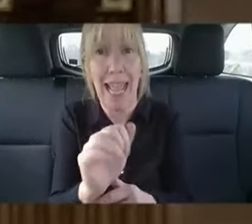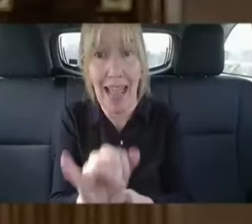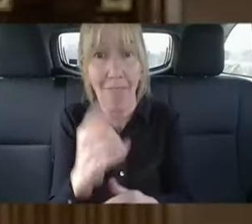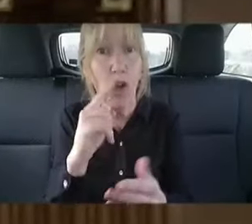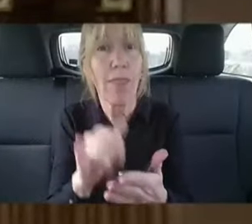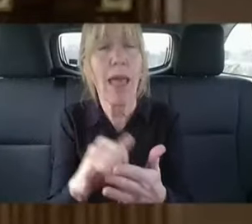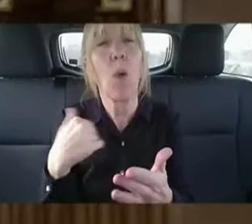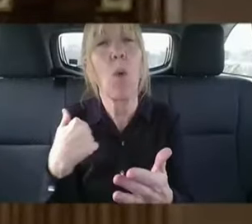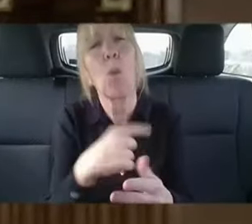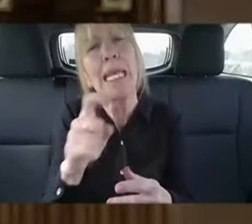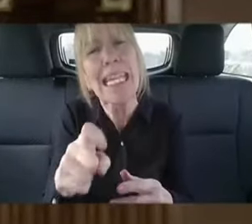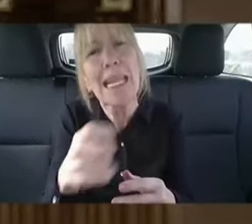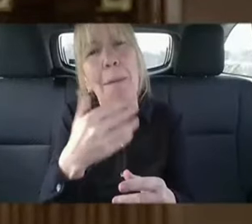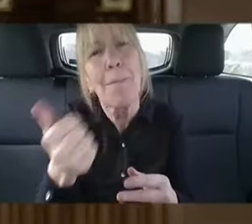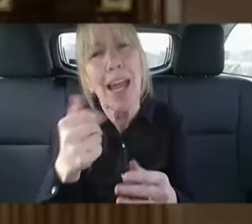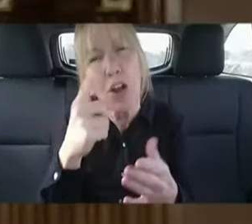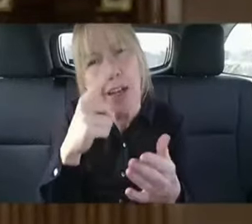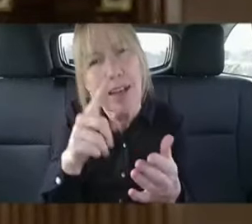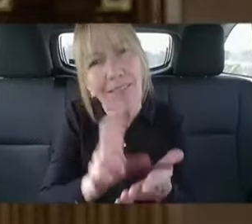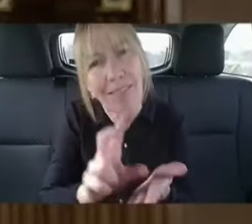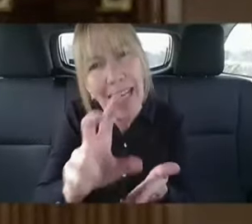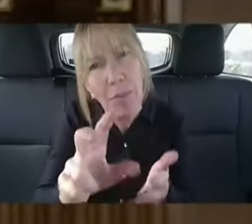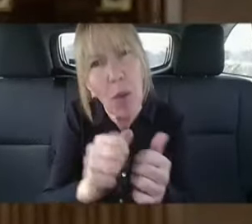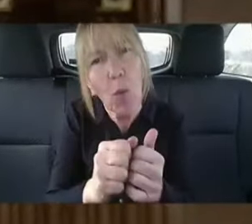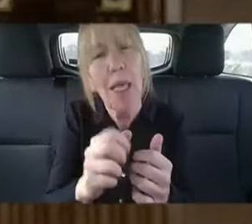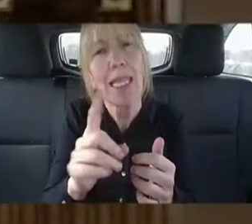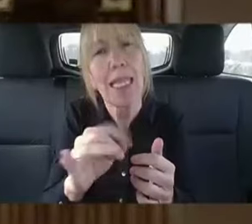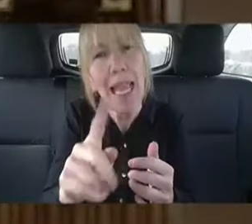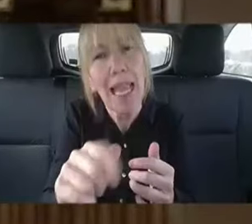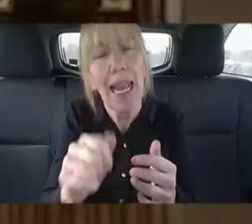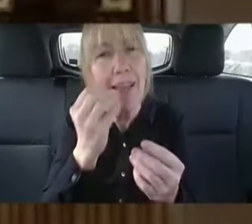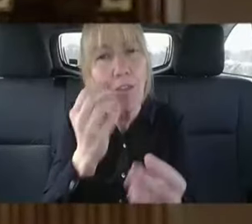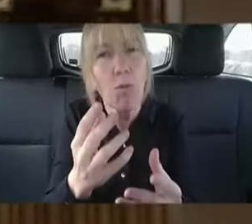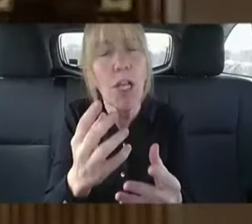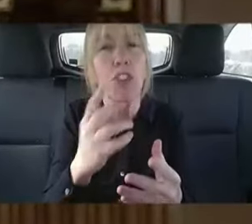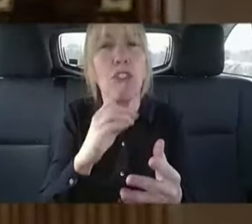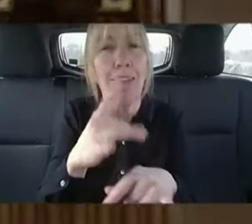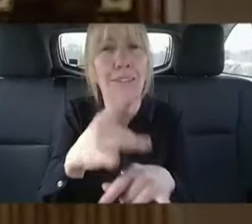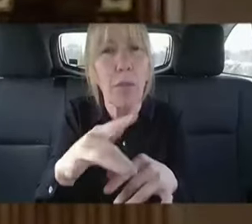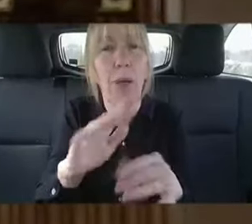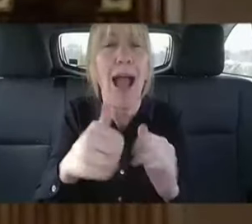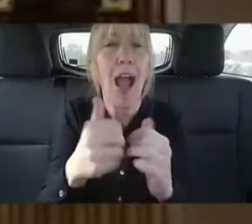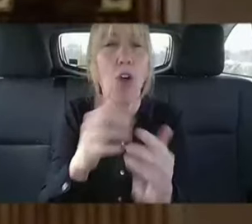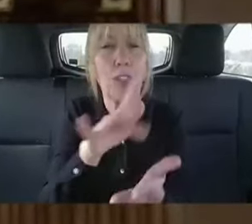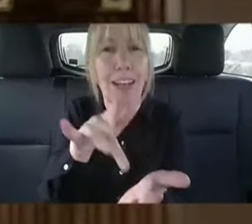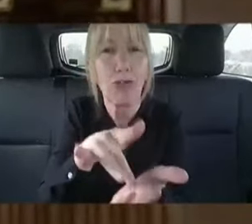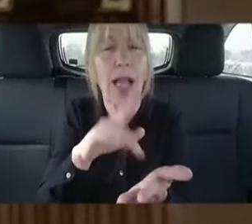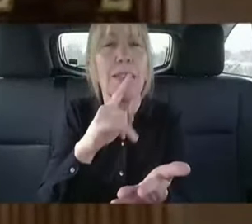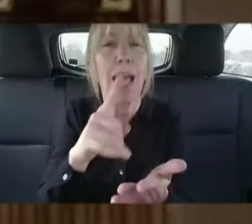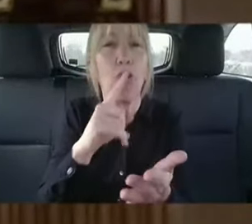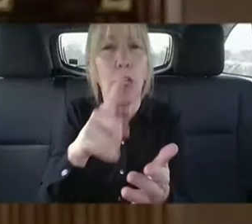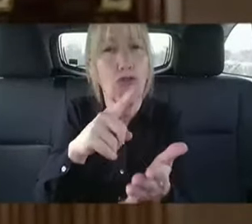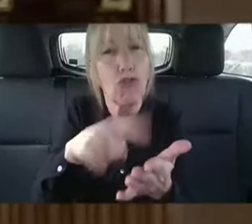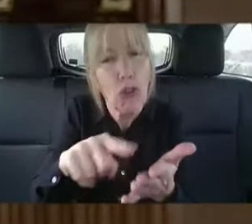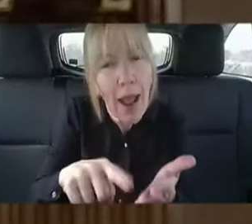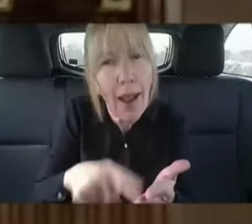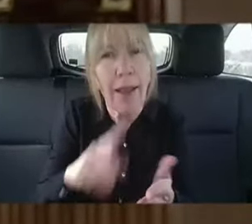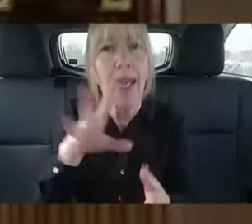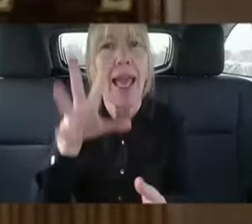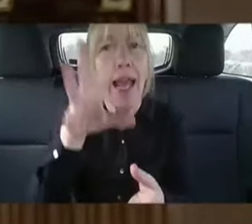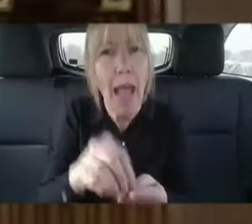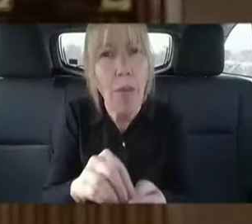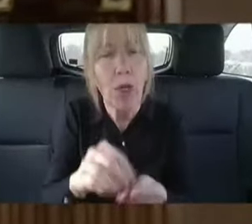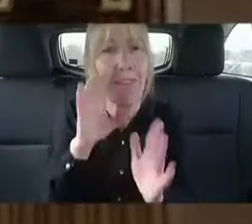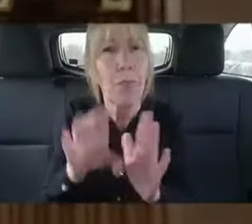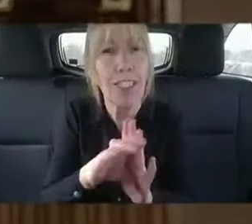need a better investment in the data and information that is available, how it's centralized, how you're able to track and get a comprehensive picture